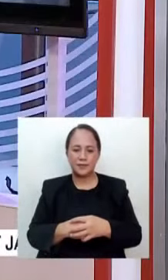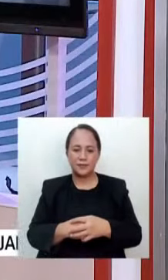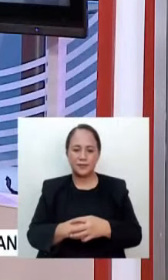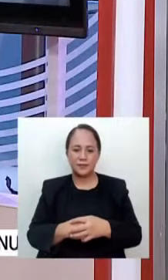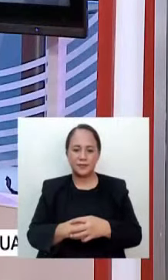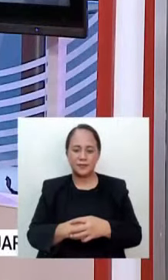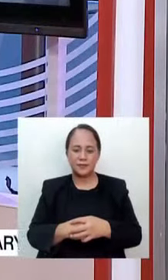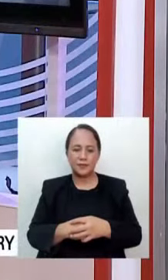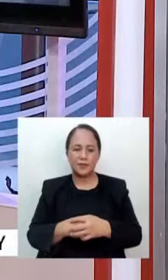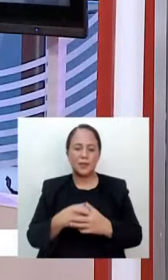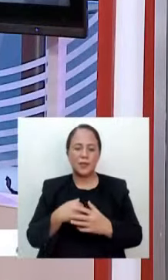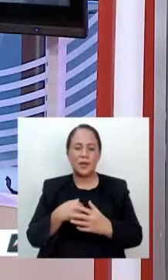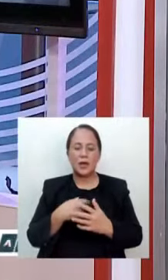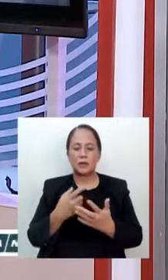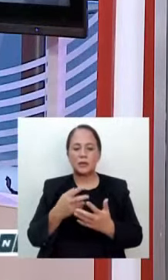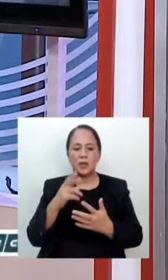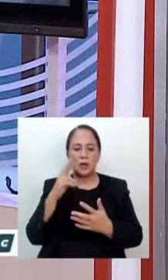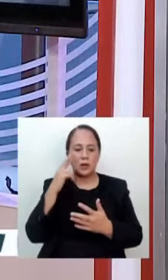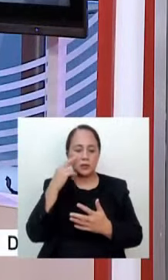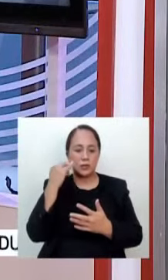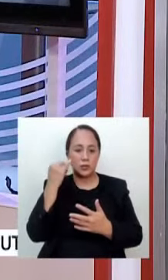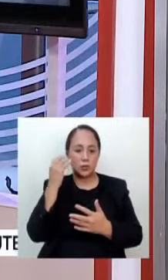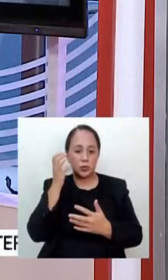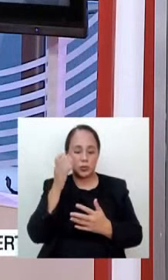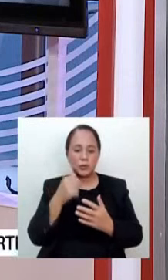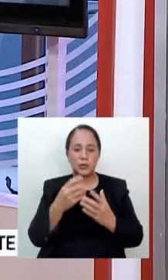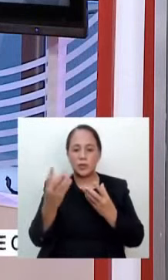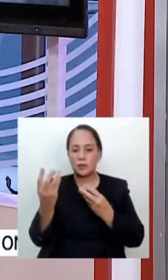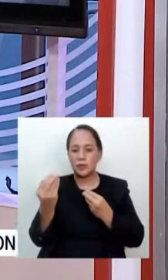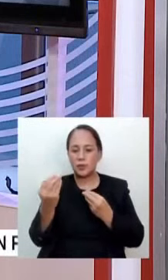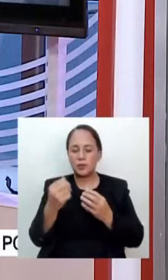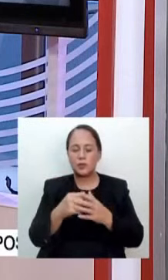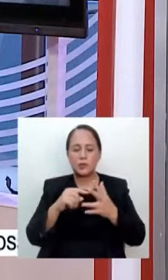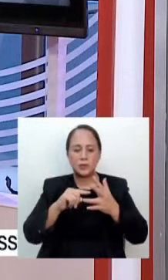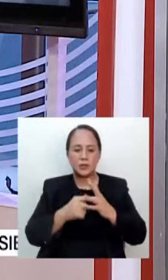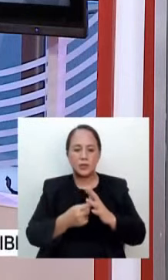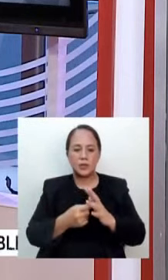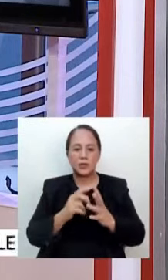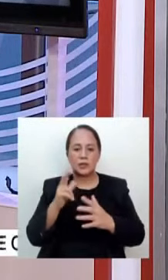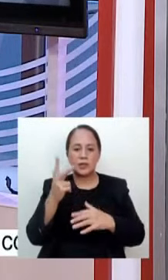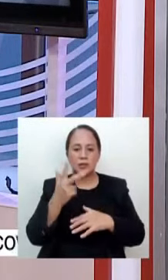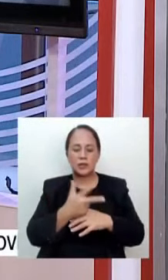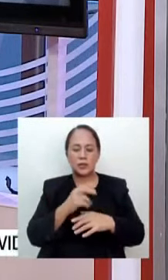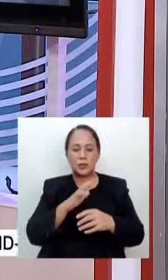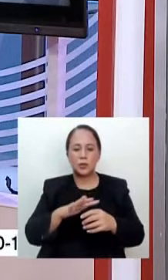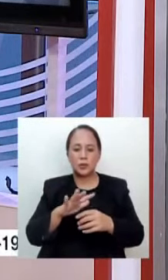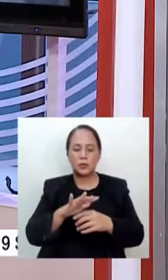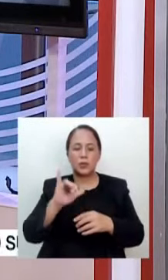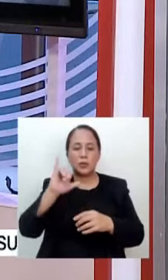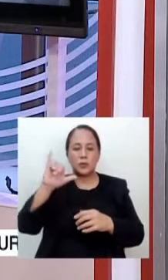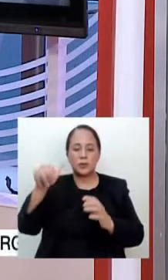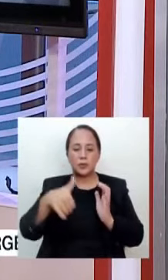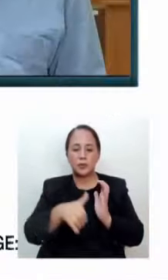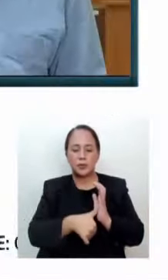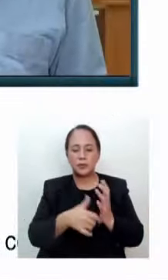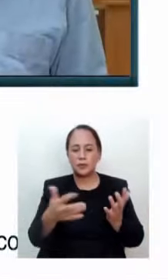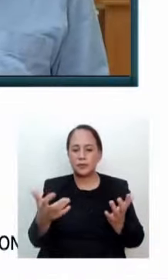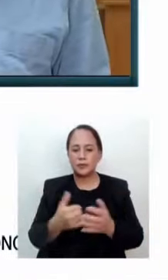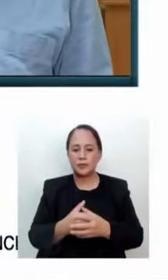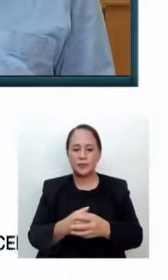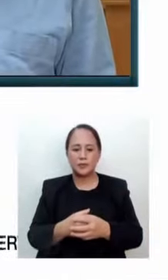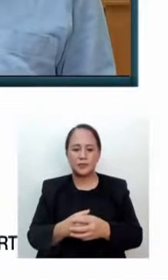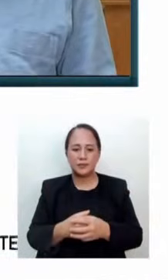And our correspondent RG Cruz now joins us with an update on the kickoff of the three-day local absentee voting. RG, over to you.